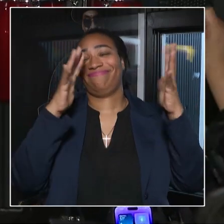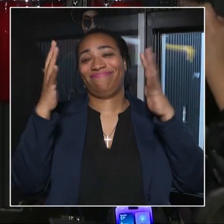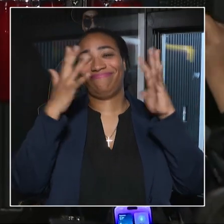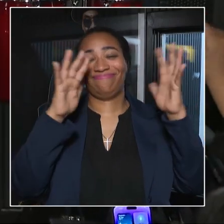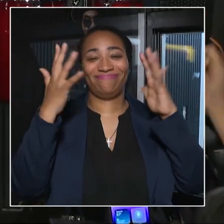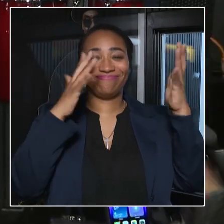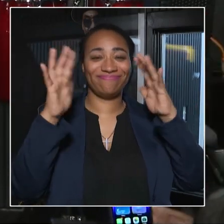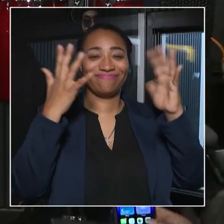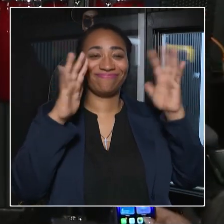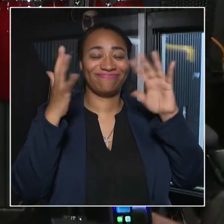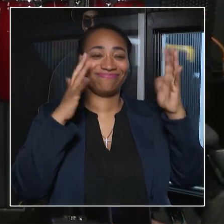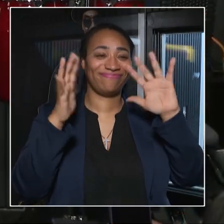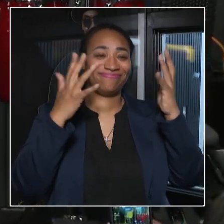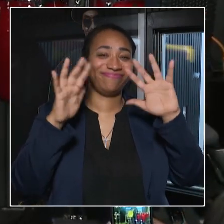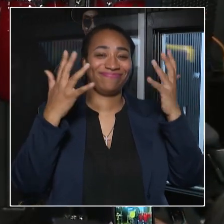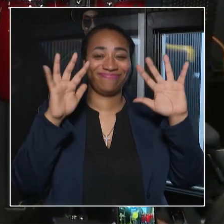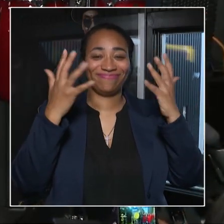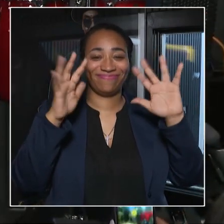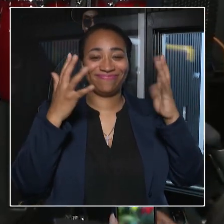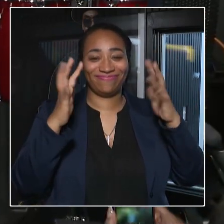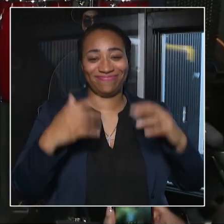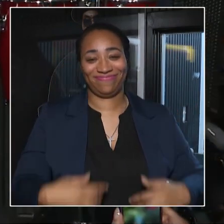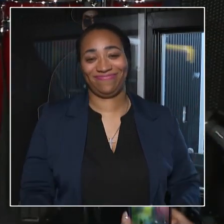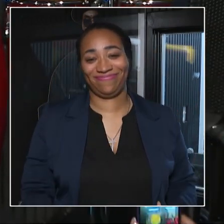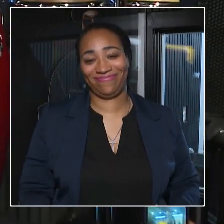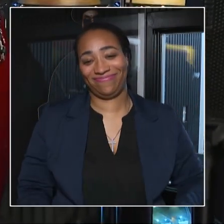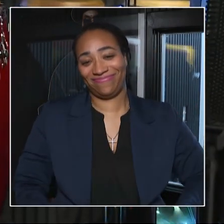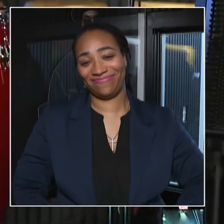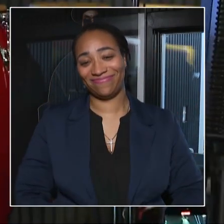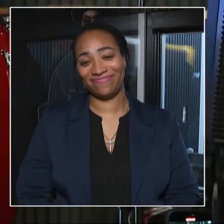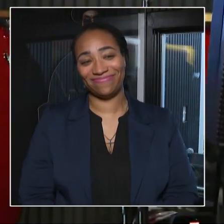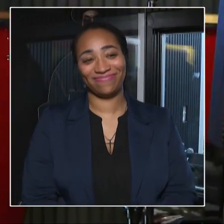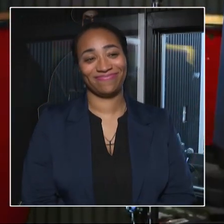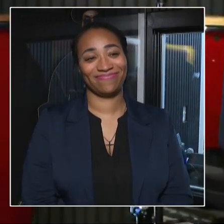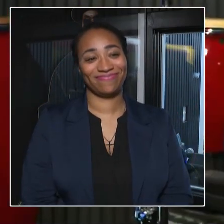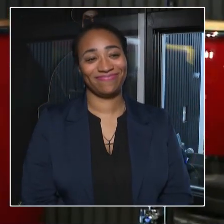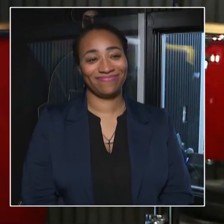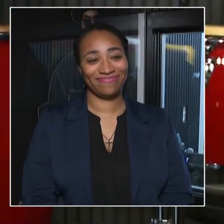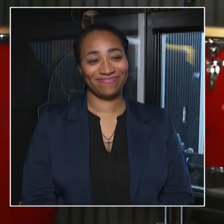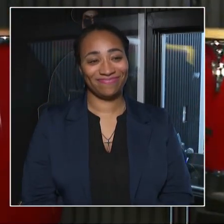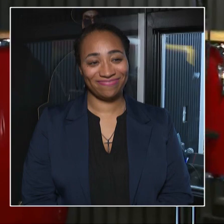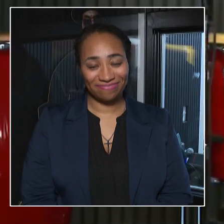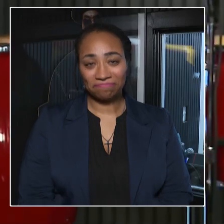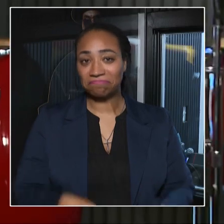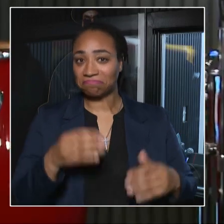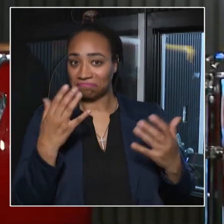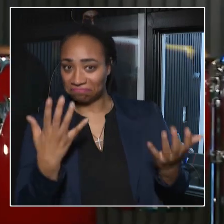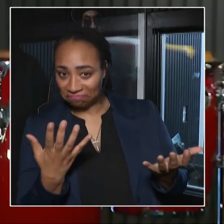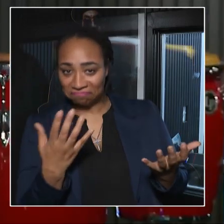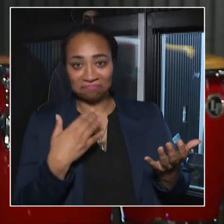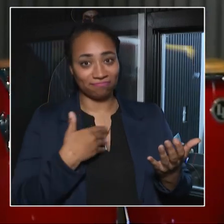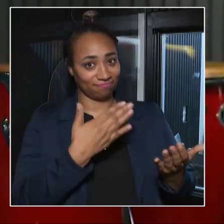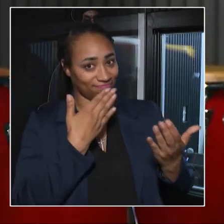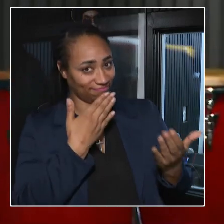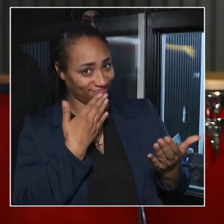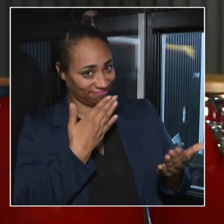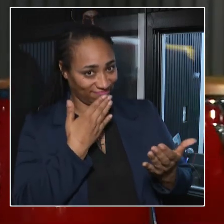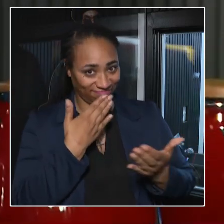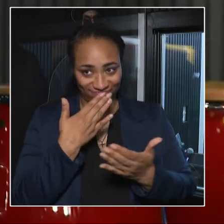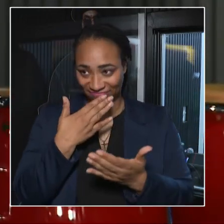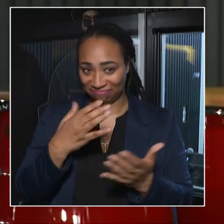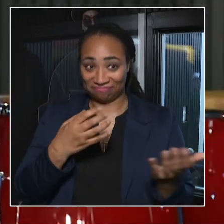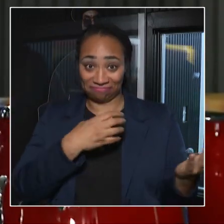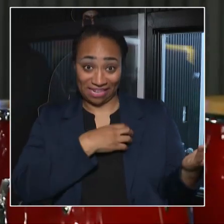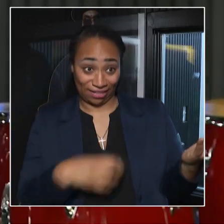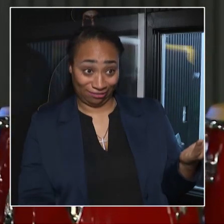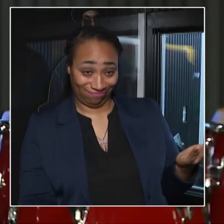So I'm gonna be real quick since I already spoke. I want to thank once again the mayor and